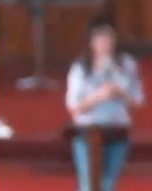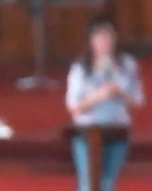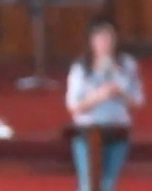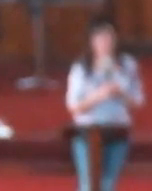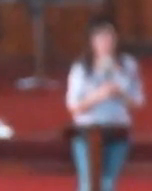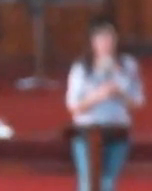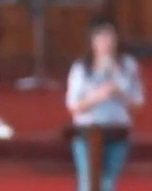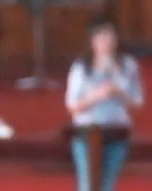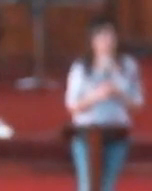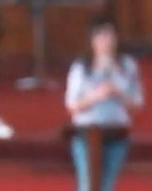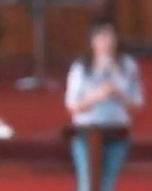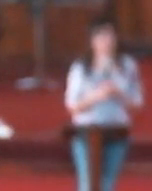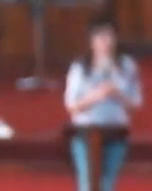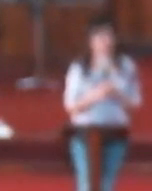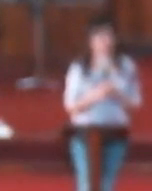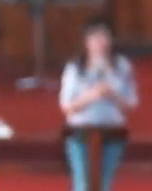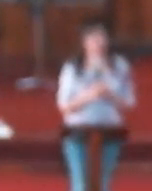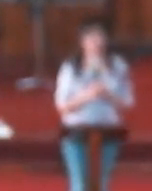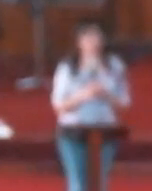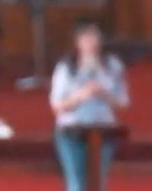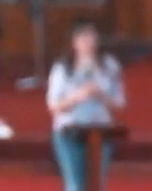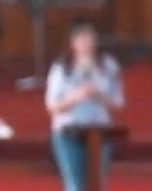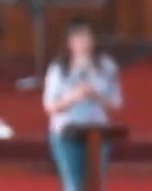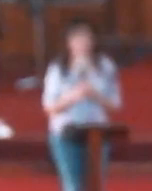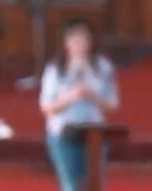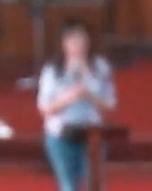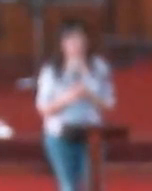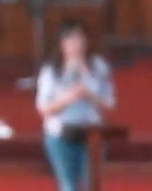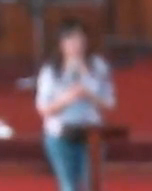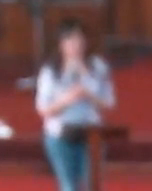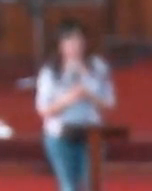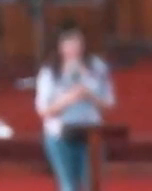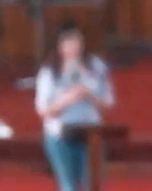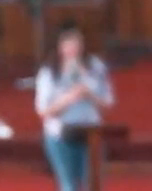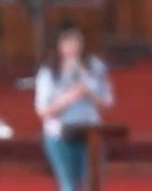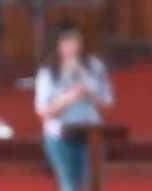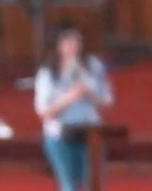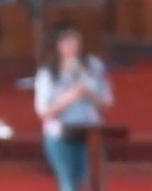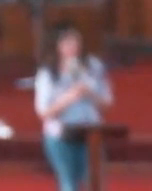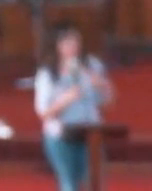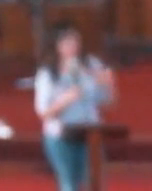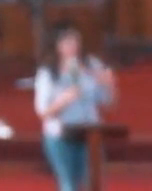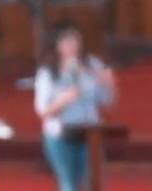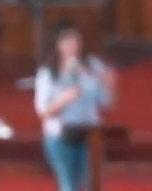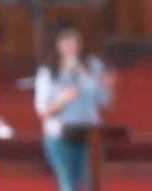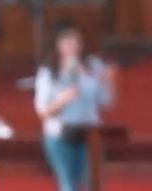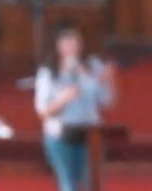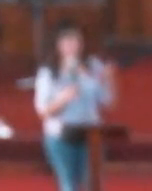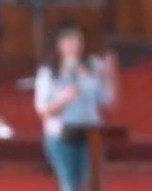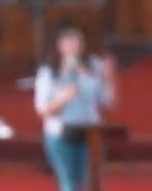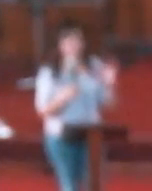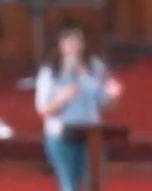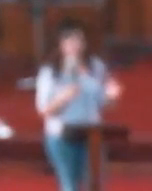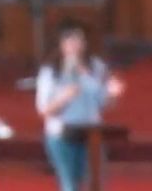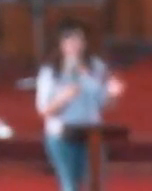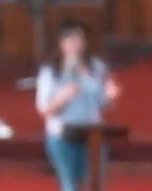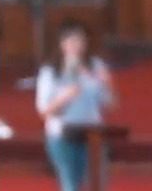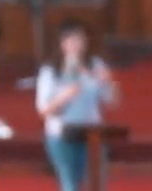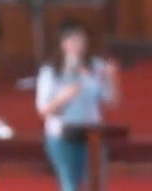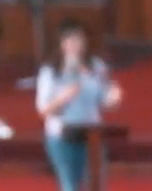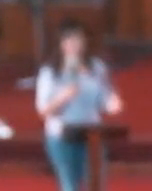ustedes cuando tengan más fe van a poder hacer lo que Dios quiere hacer. See, but what Jesus is really saying is that this